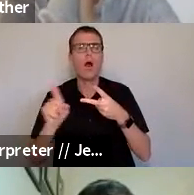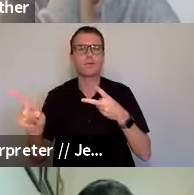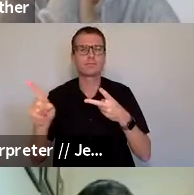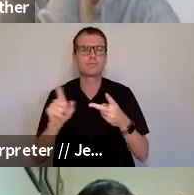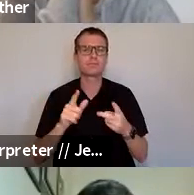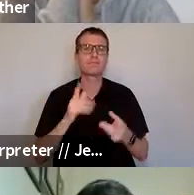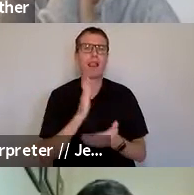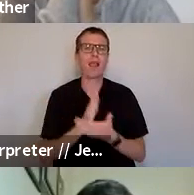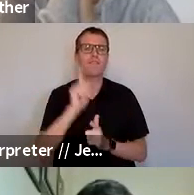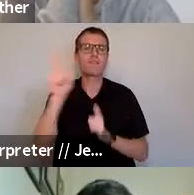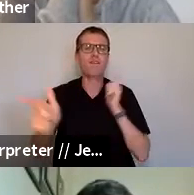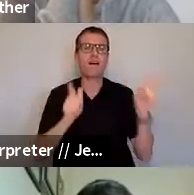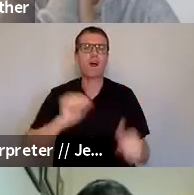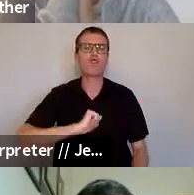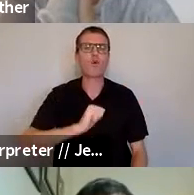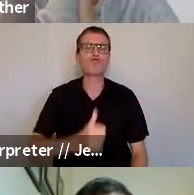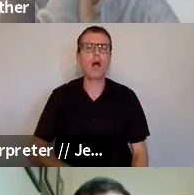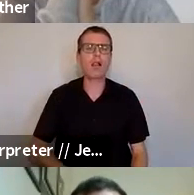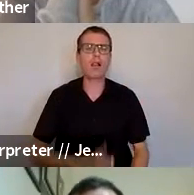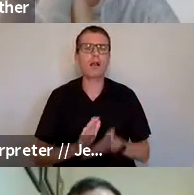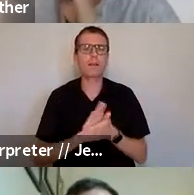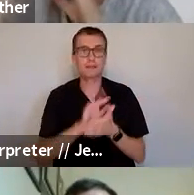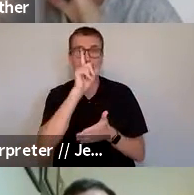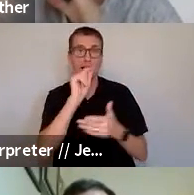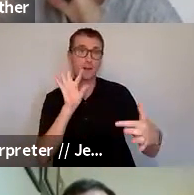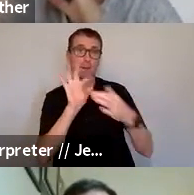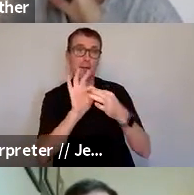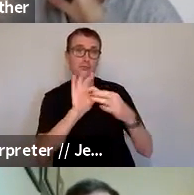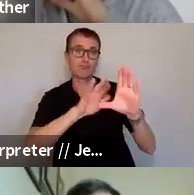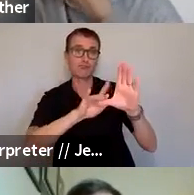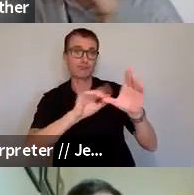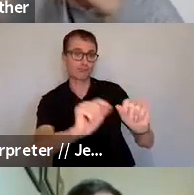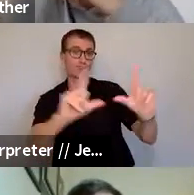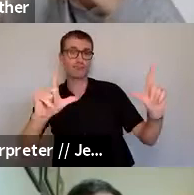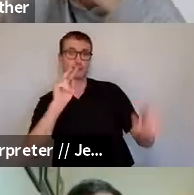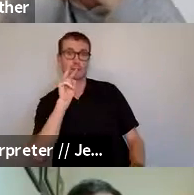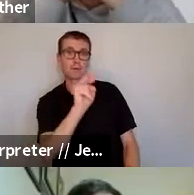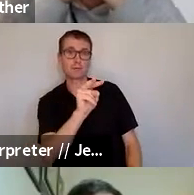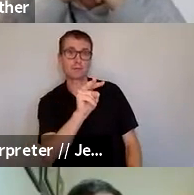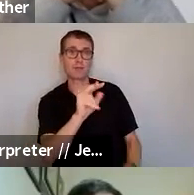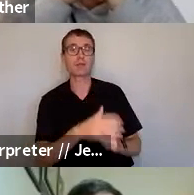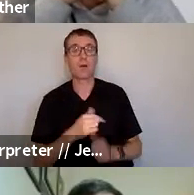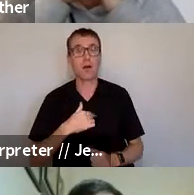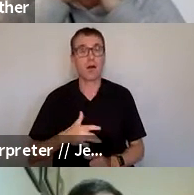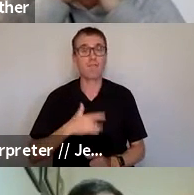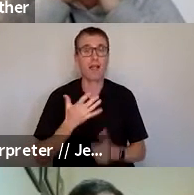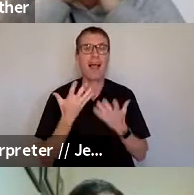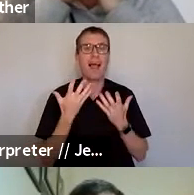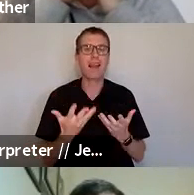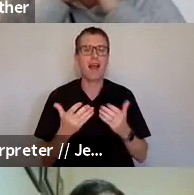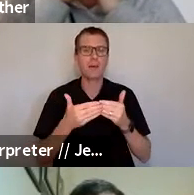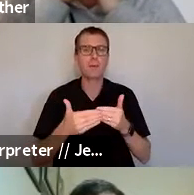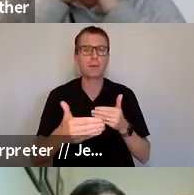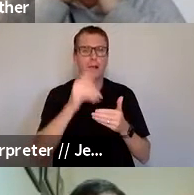And I think that during these times where we are, that we can visit those opportunities. We've got some time to